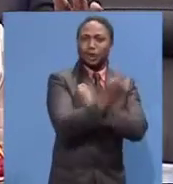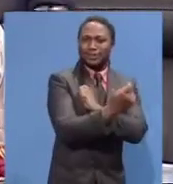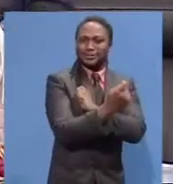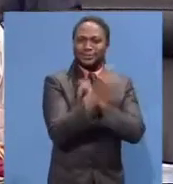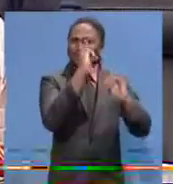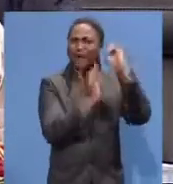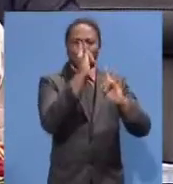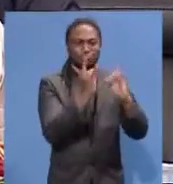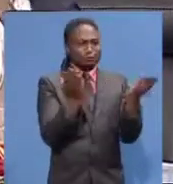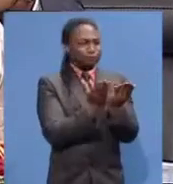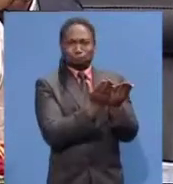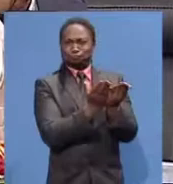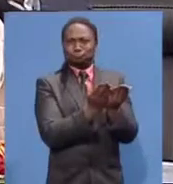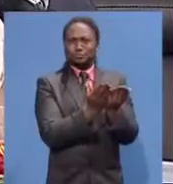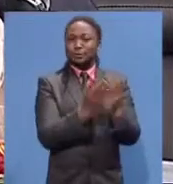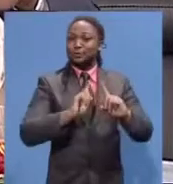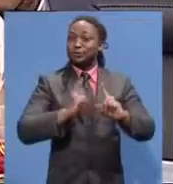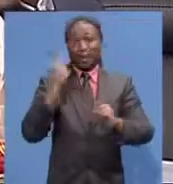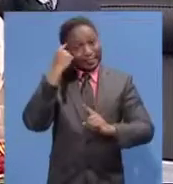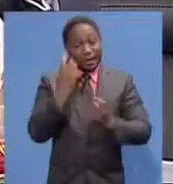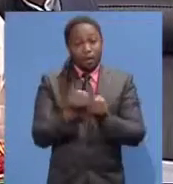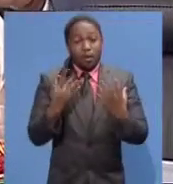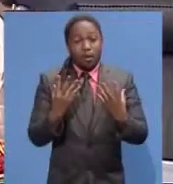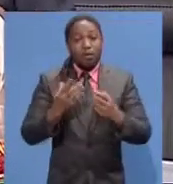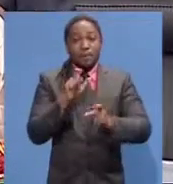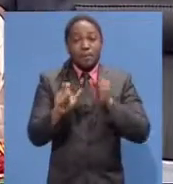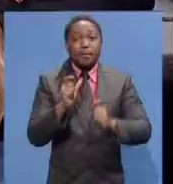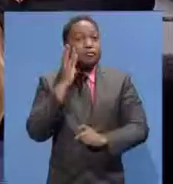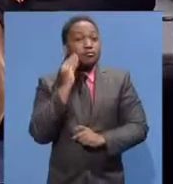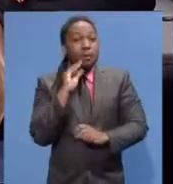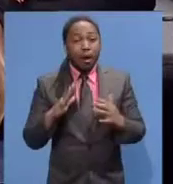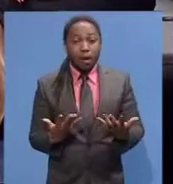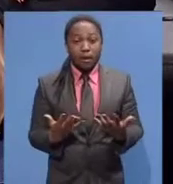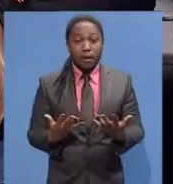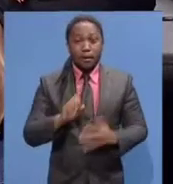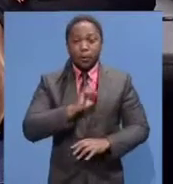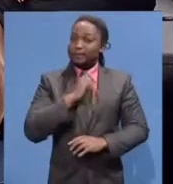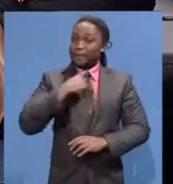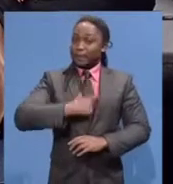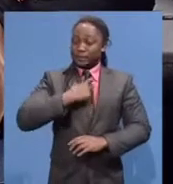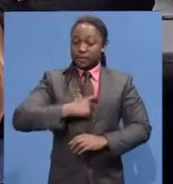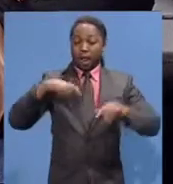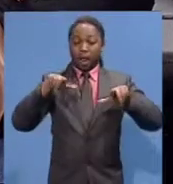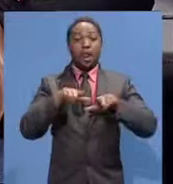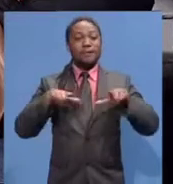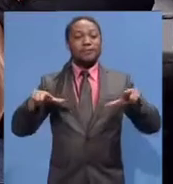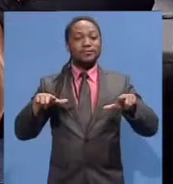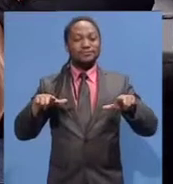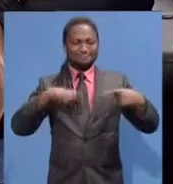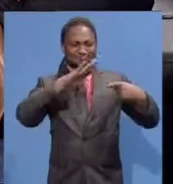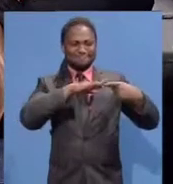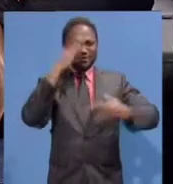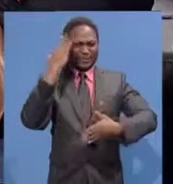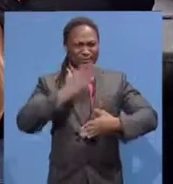amazing. So I think for many of us, having to go through that experience was how, on a more personal level, he made our lives